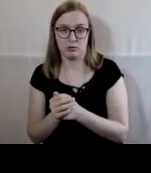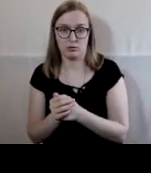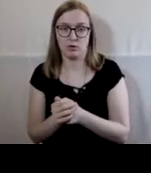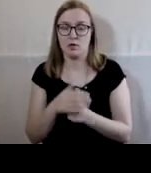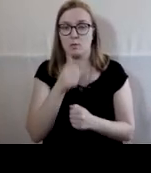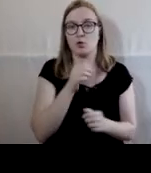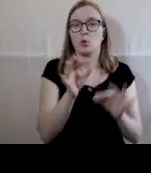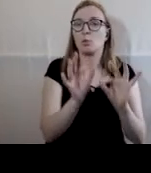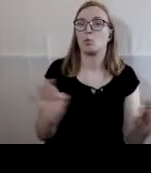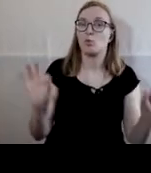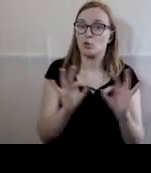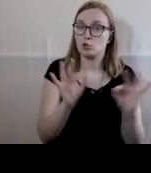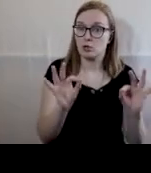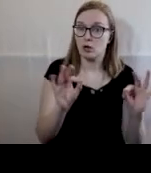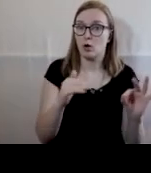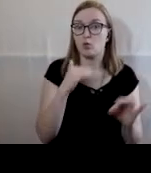advanced course?